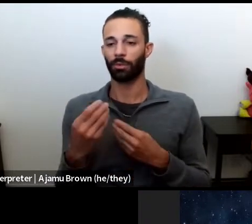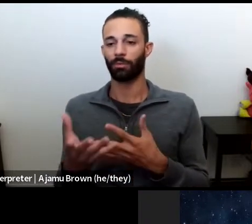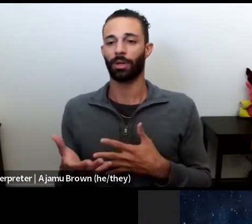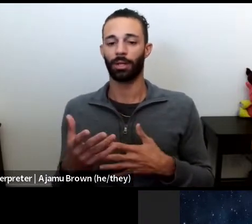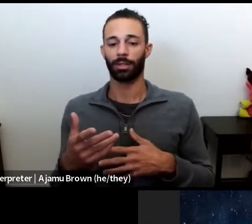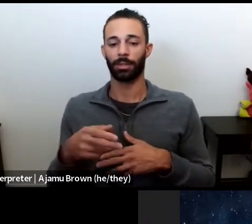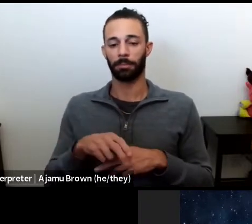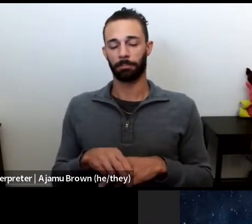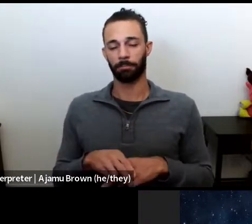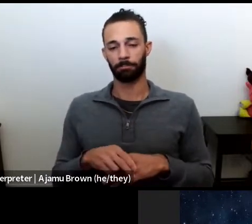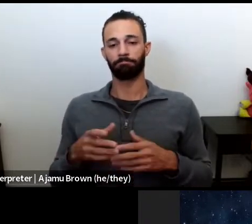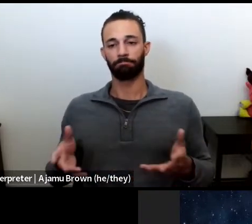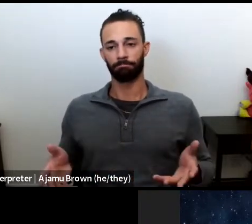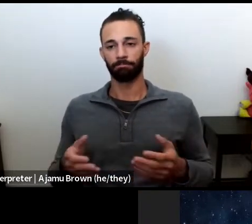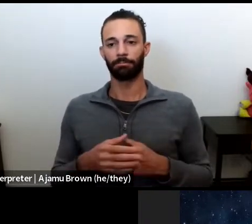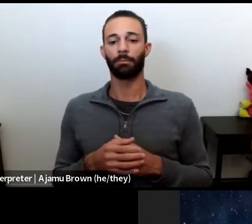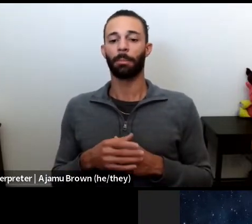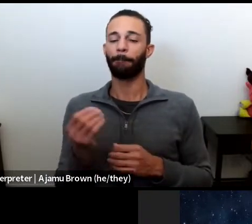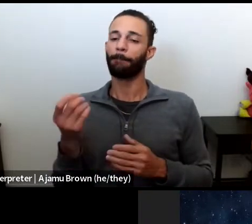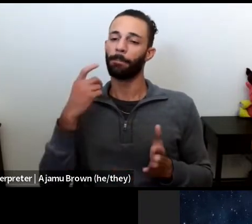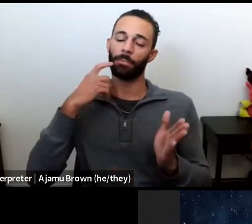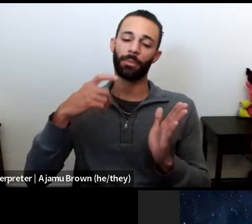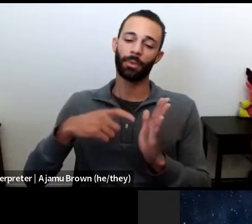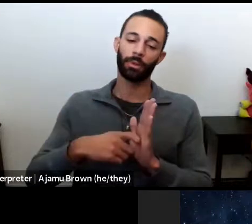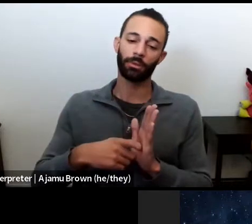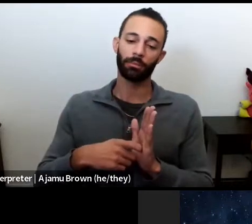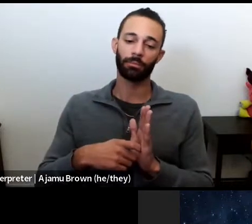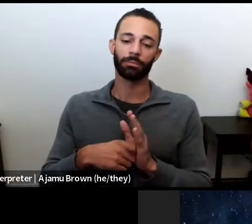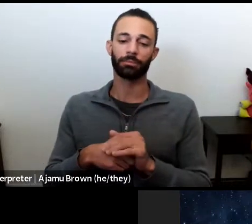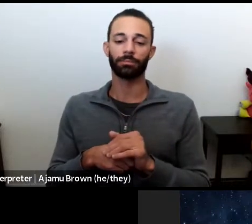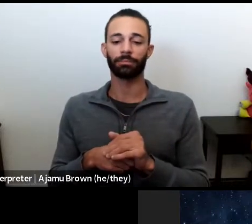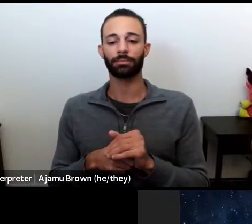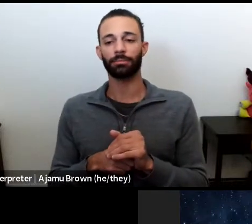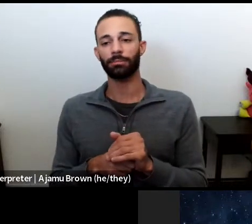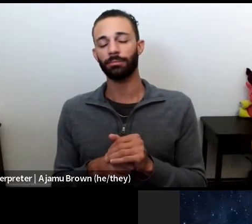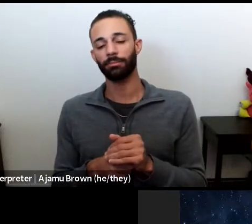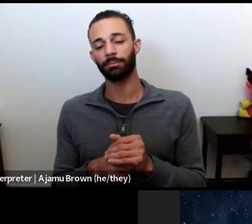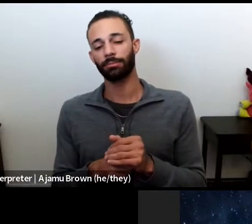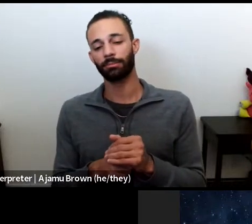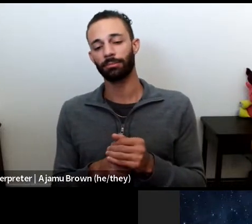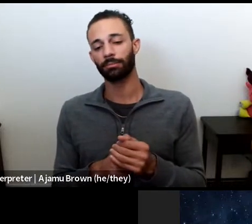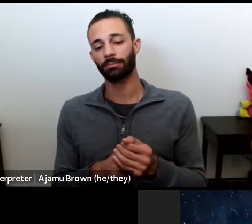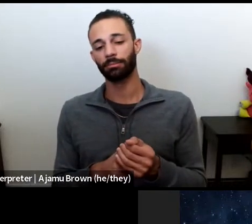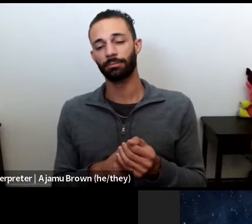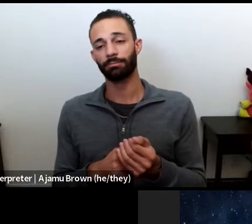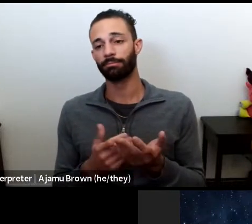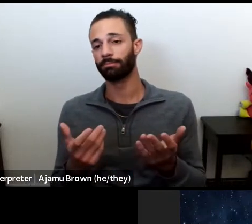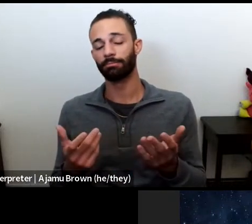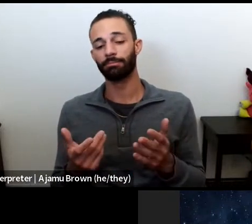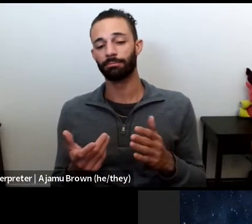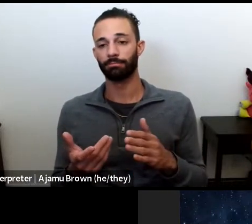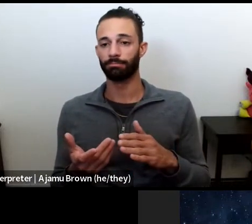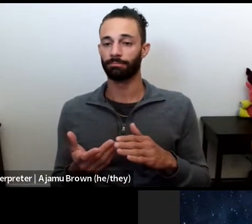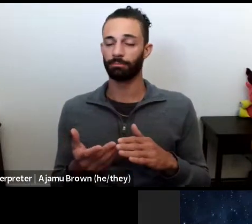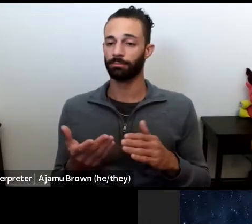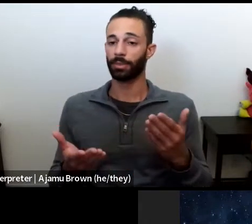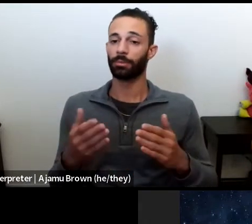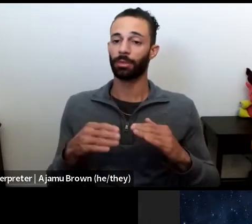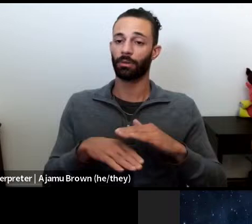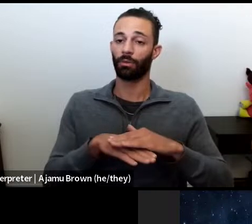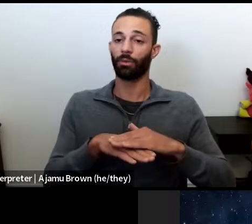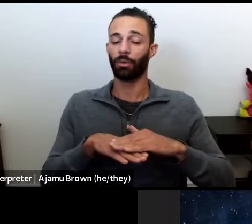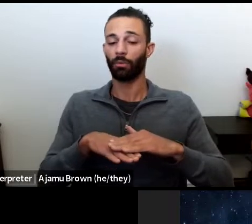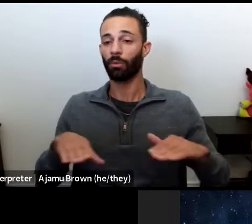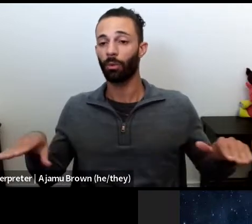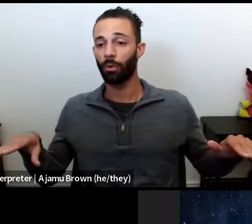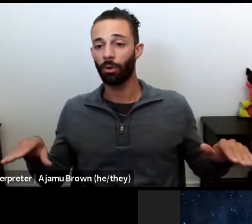and acknowledging, there may be a floor beneath whatever surface you're on right now.